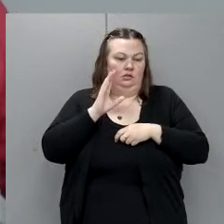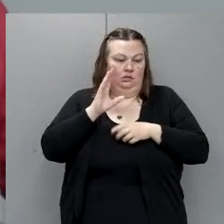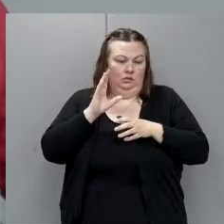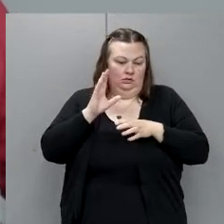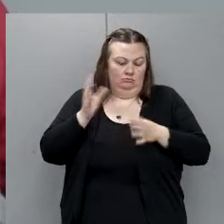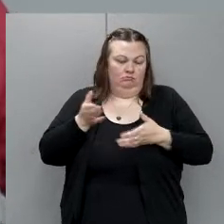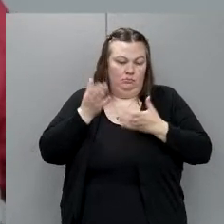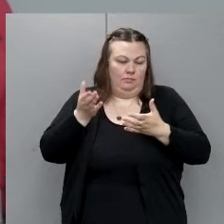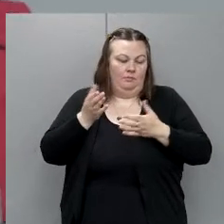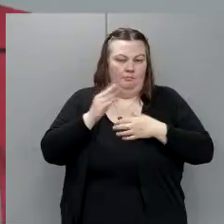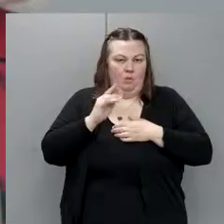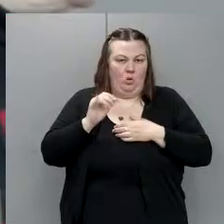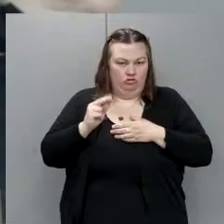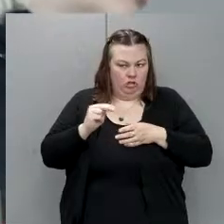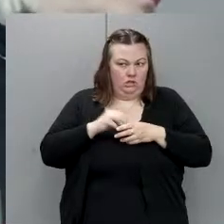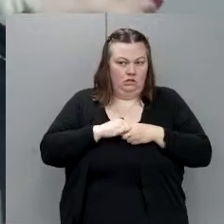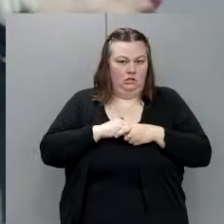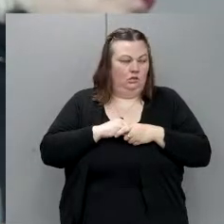motion.